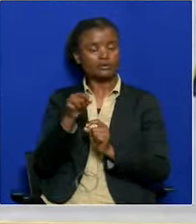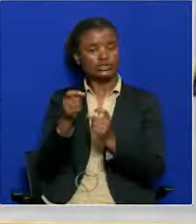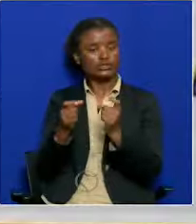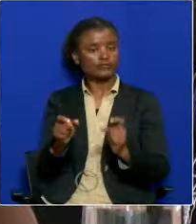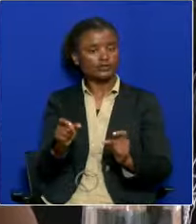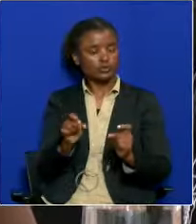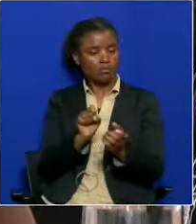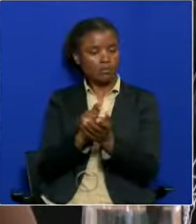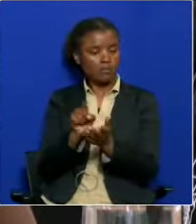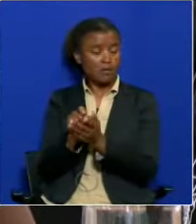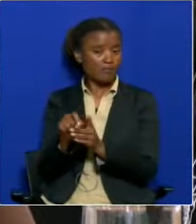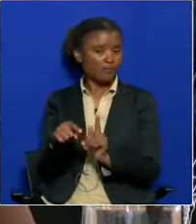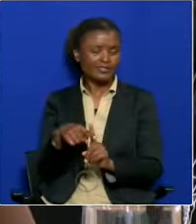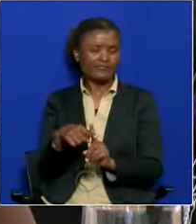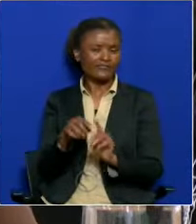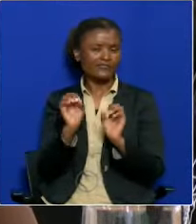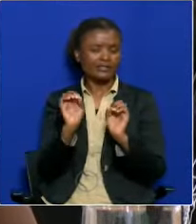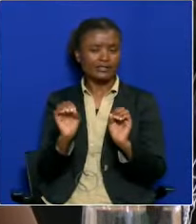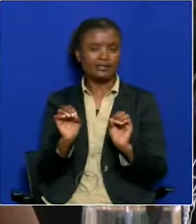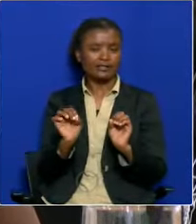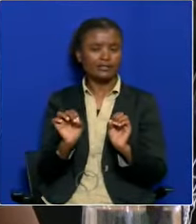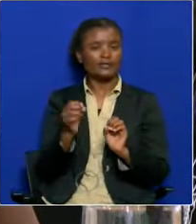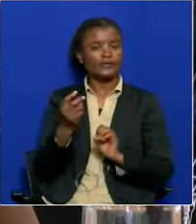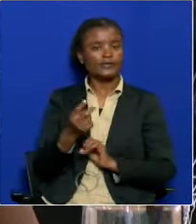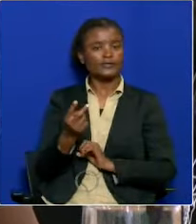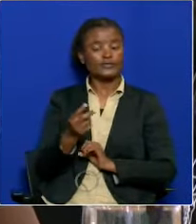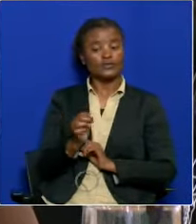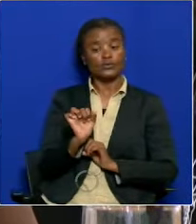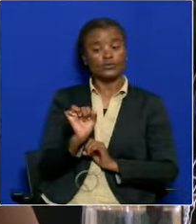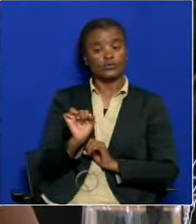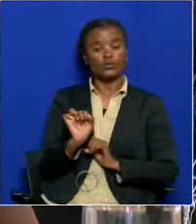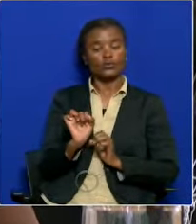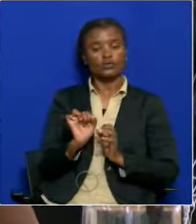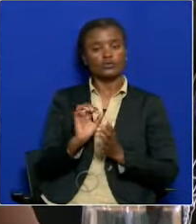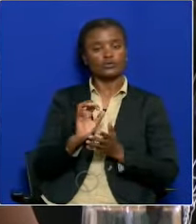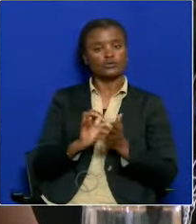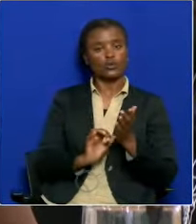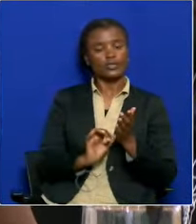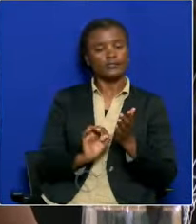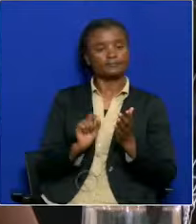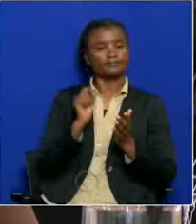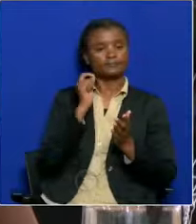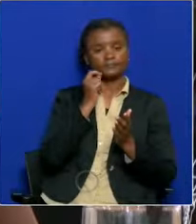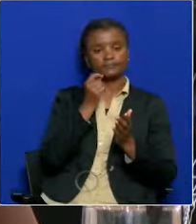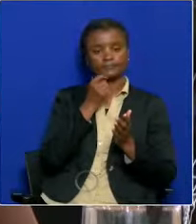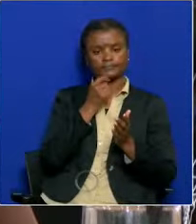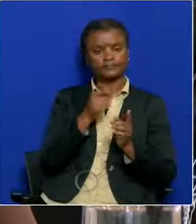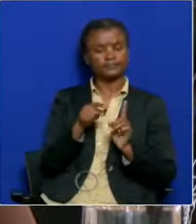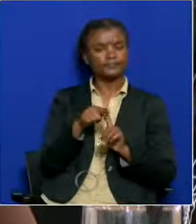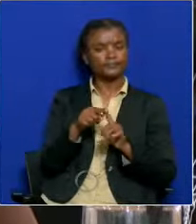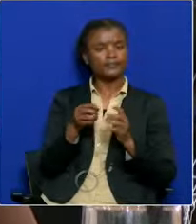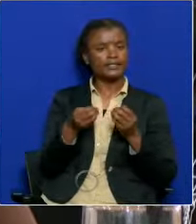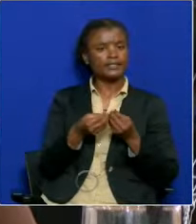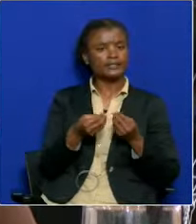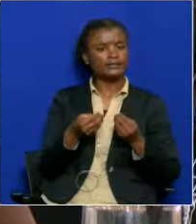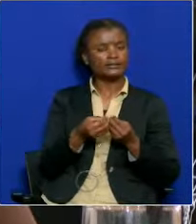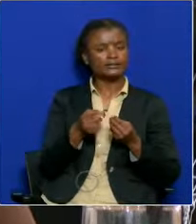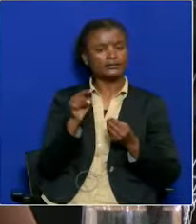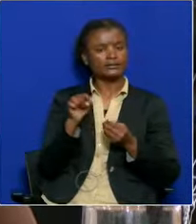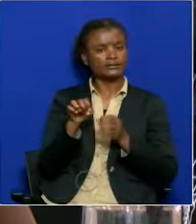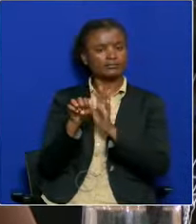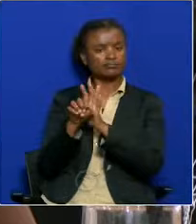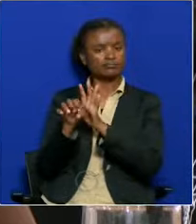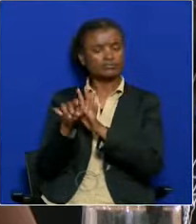So even assuming, like you said on your version, that you see positive things and media this and media that, you could have